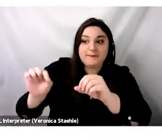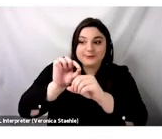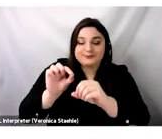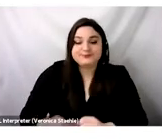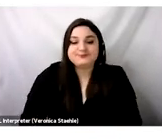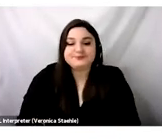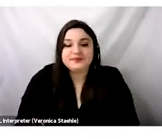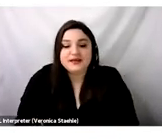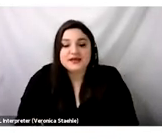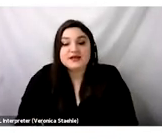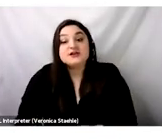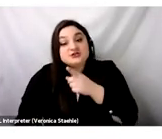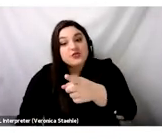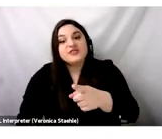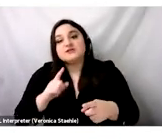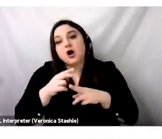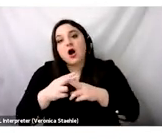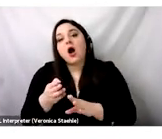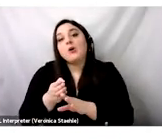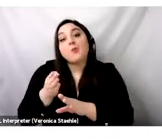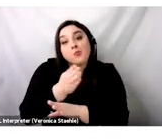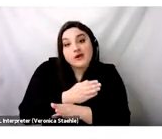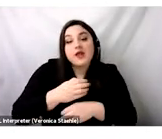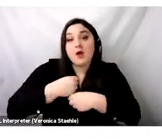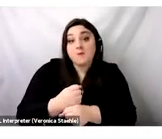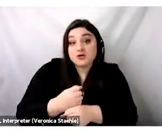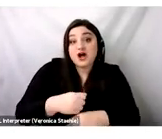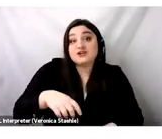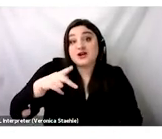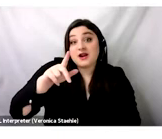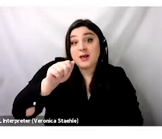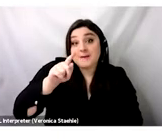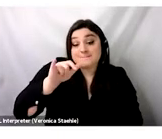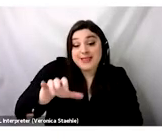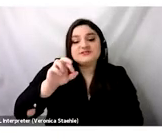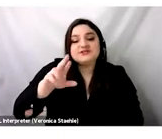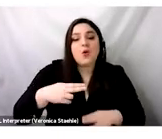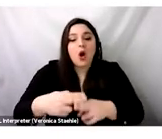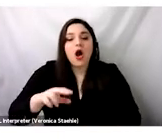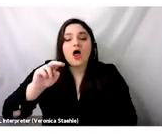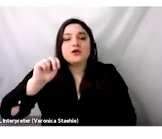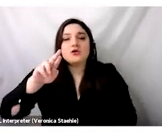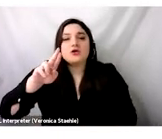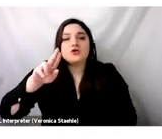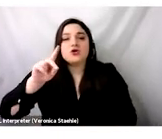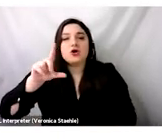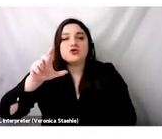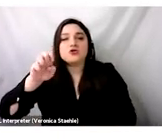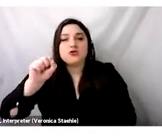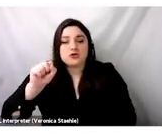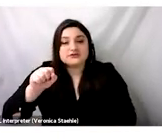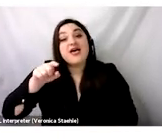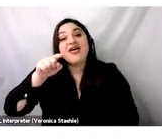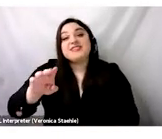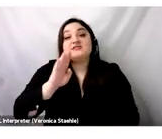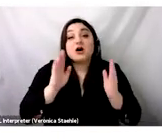are these things called pre-production pellets. Sometimes we call them nurdles, which essentially are the components that get melted and molded